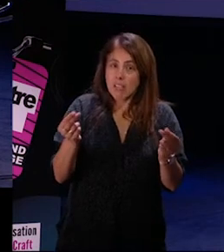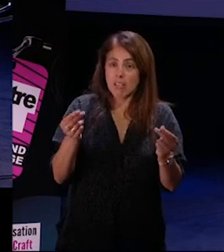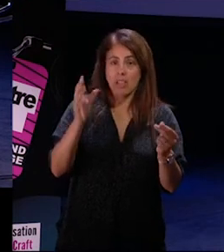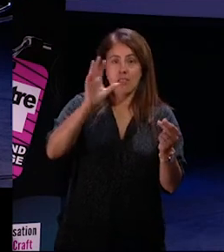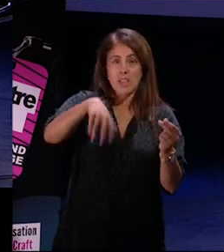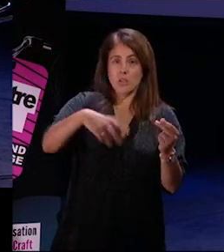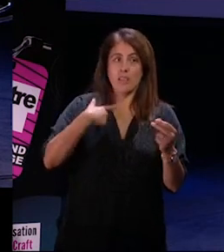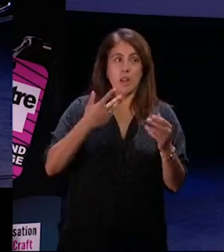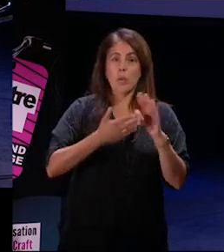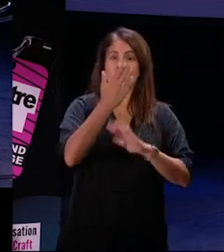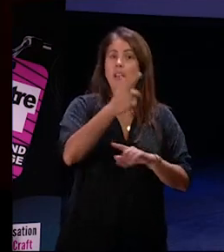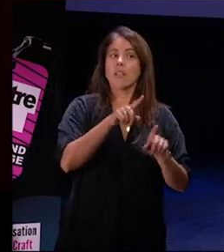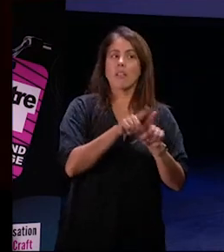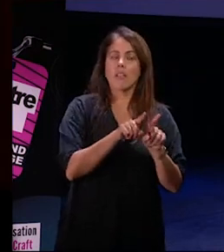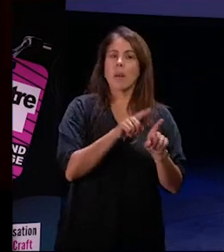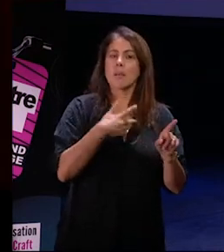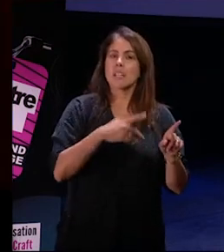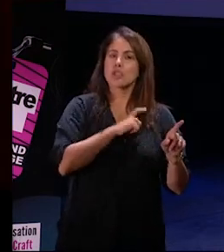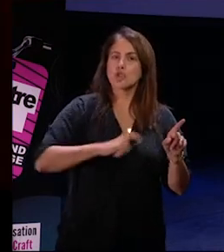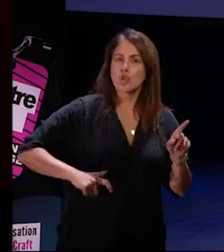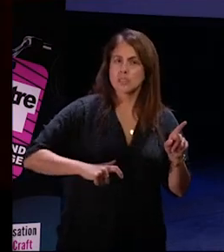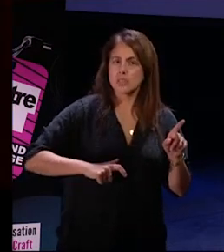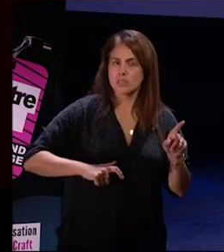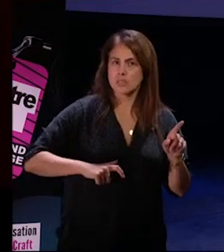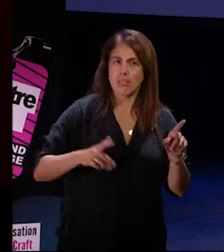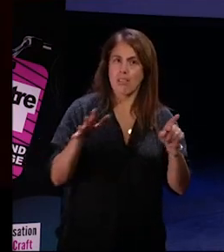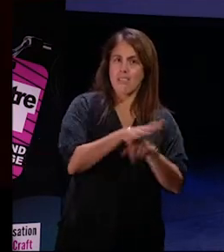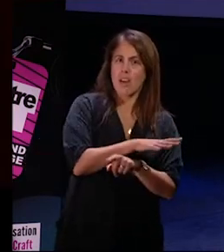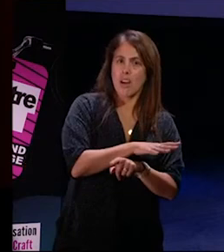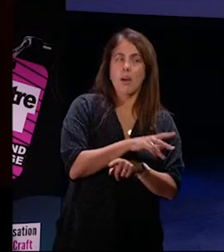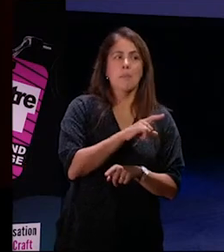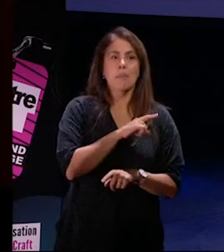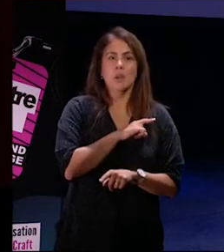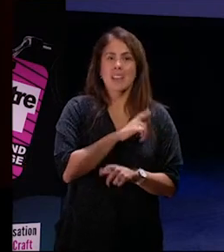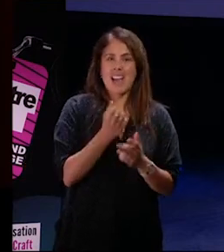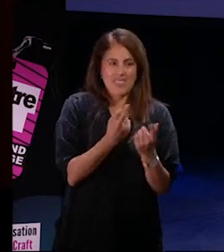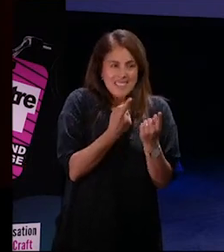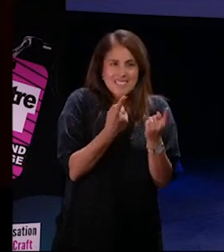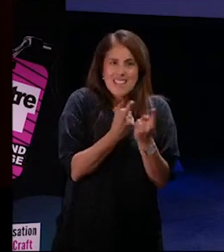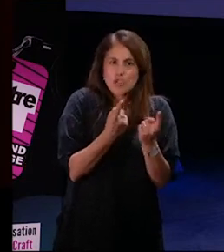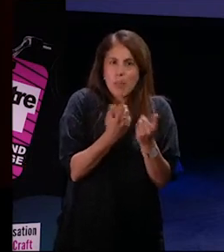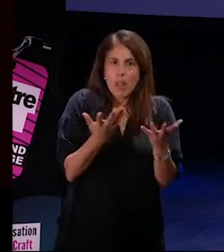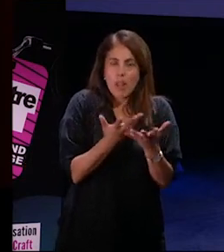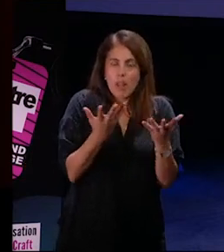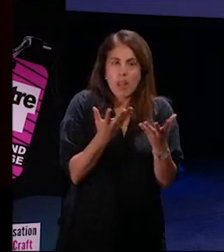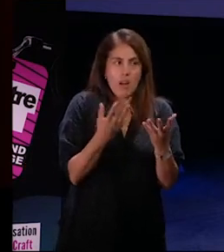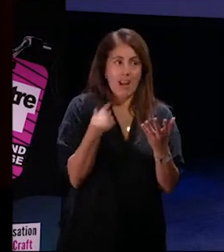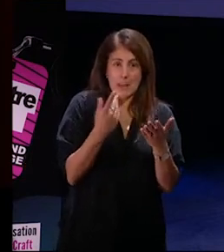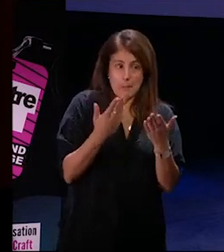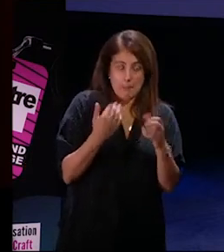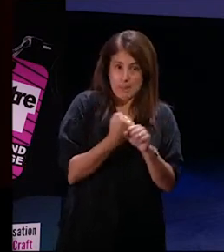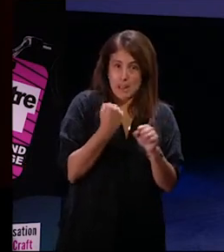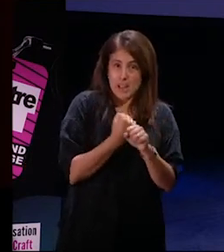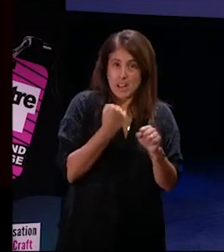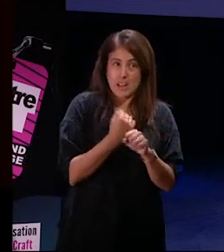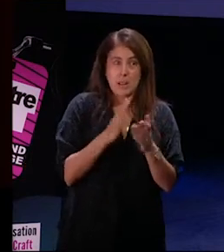their insurers and their insurance dropped. Because basically they had a tangible asset that said I could build it as built, and therefore